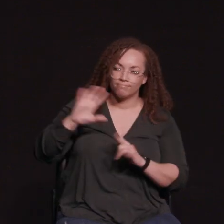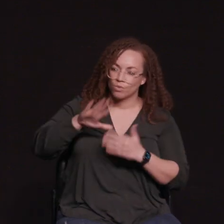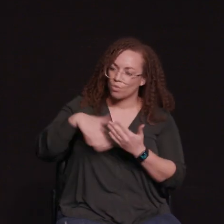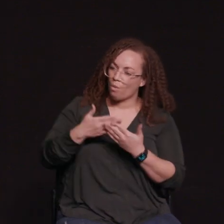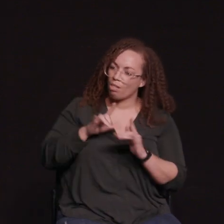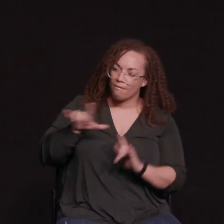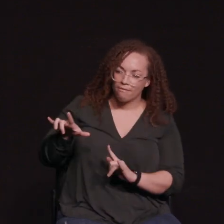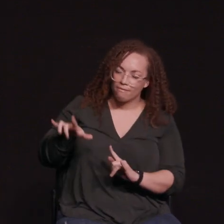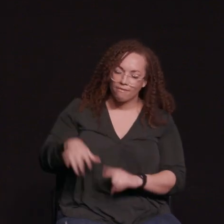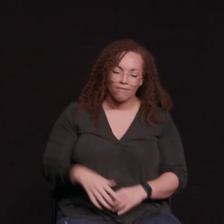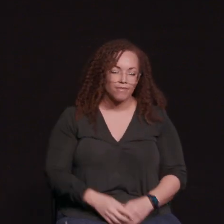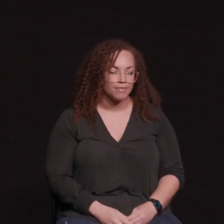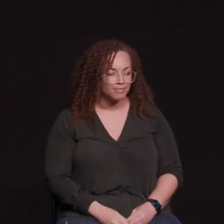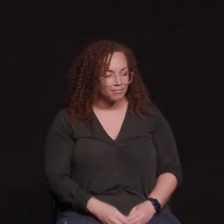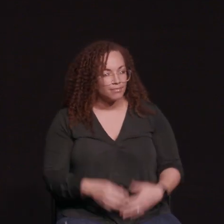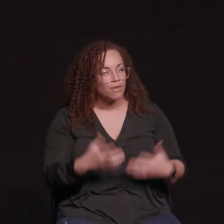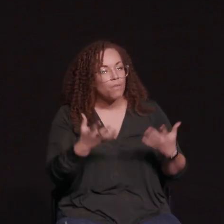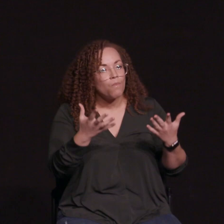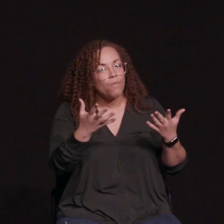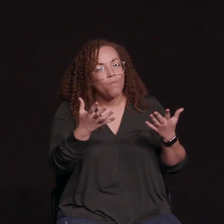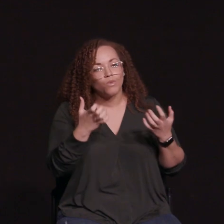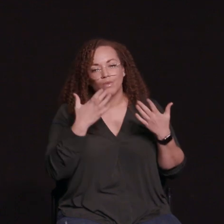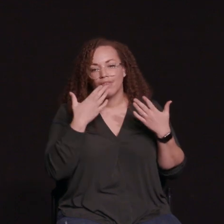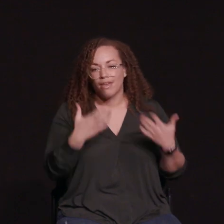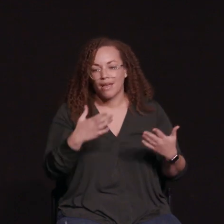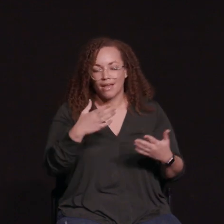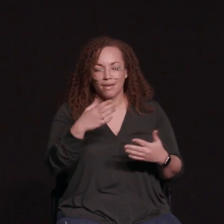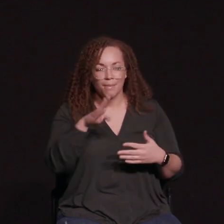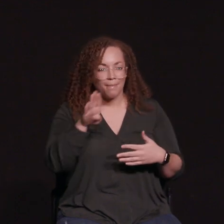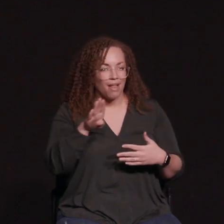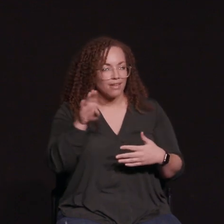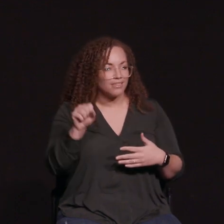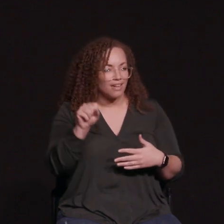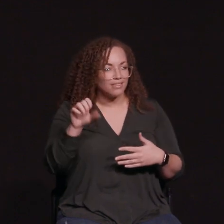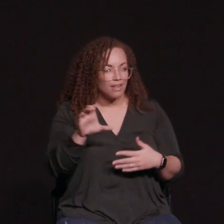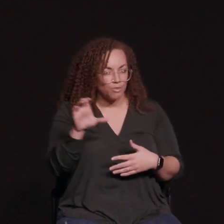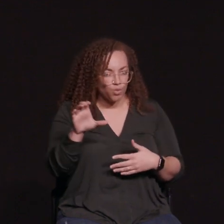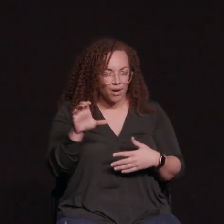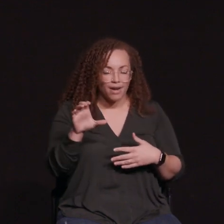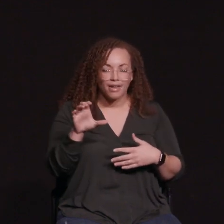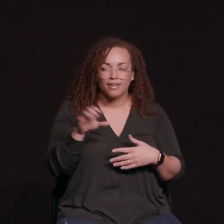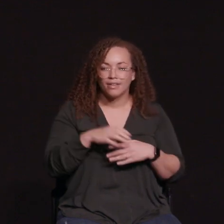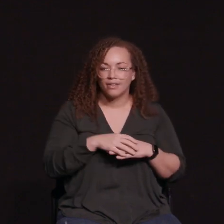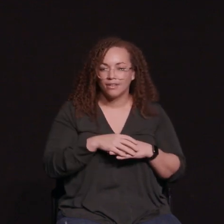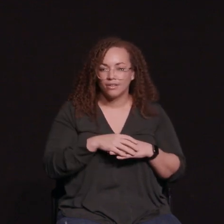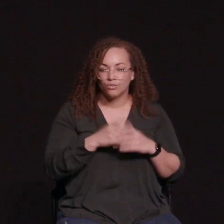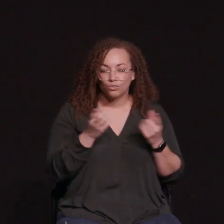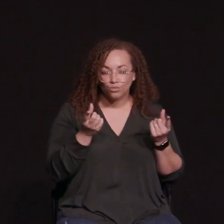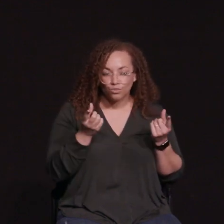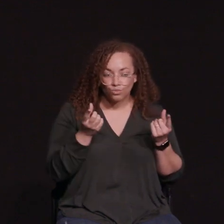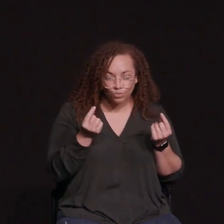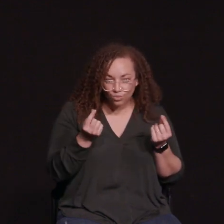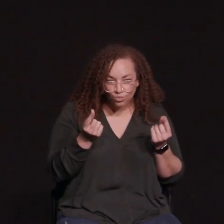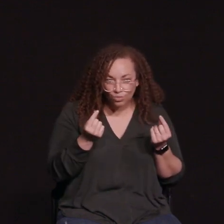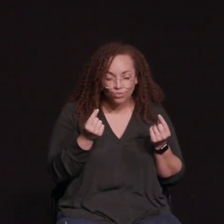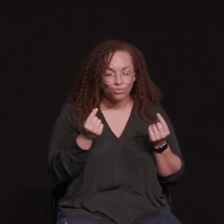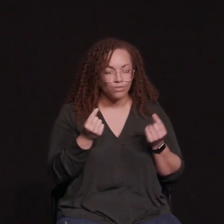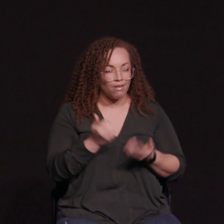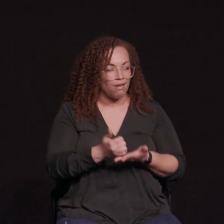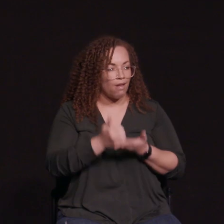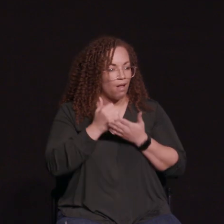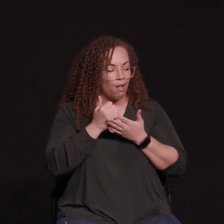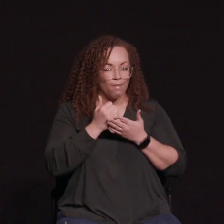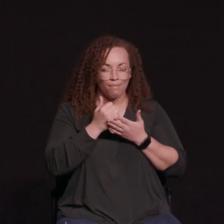I want to thank the Black Studies Collaboratory for making this vision